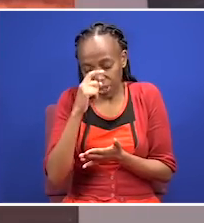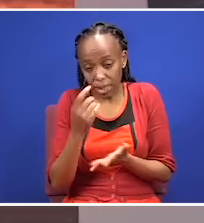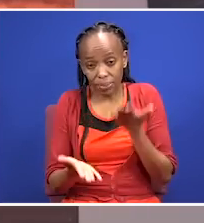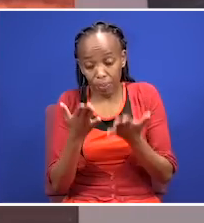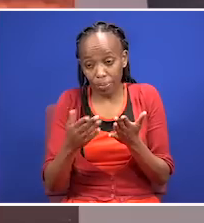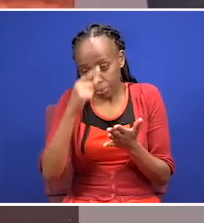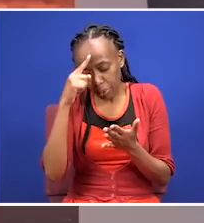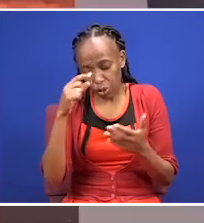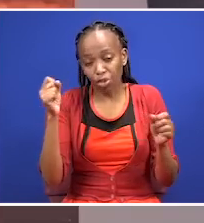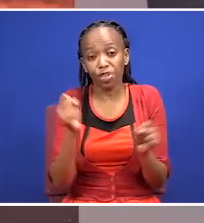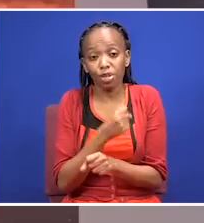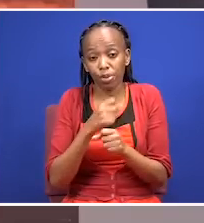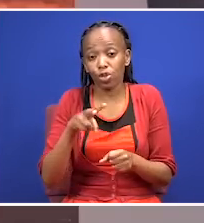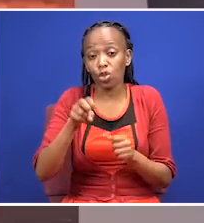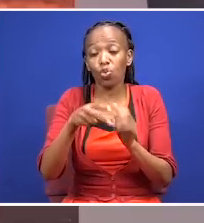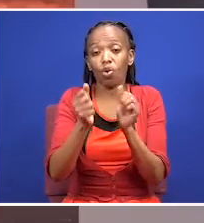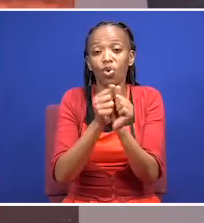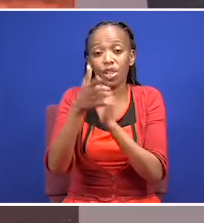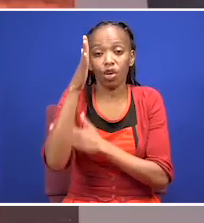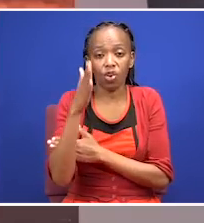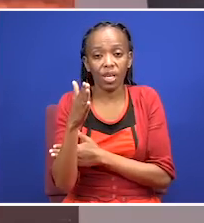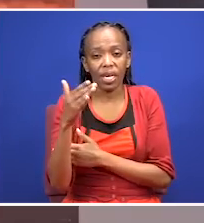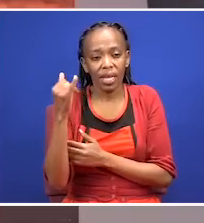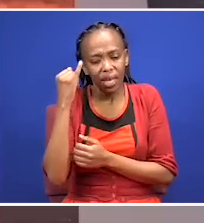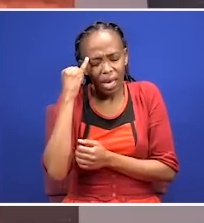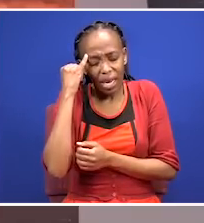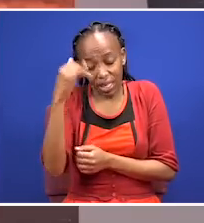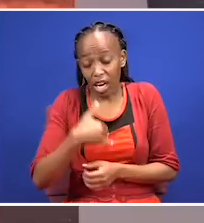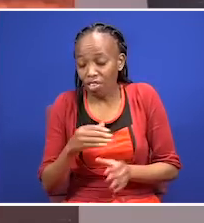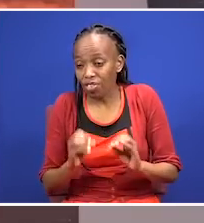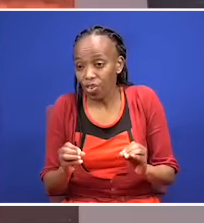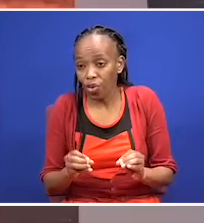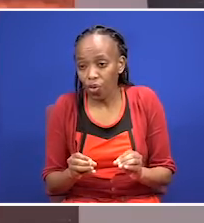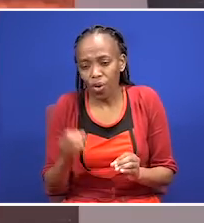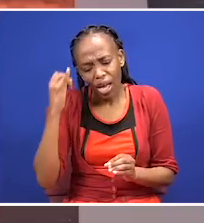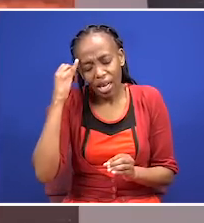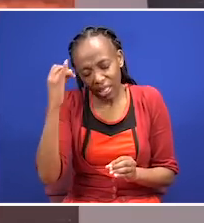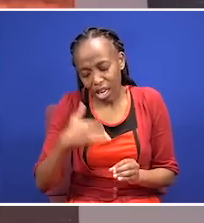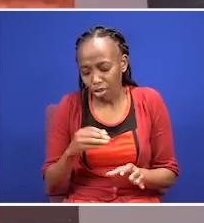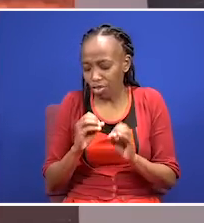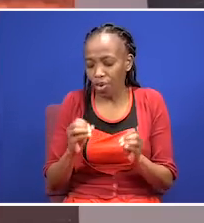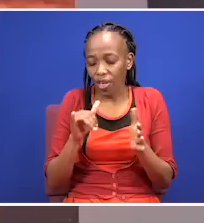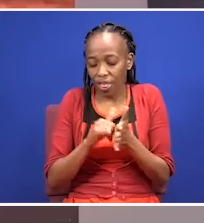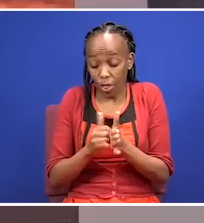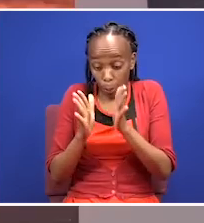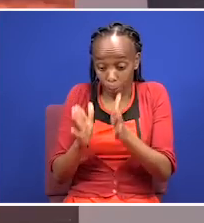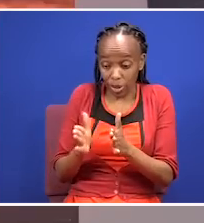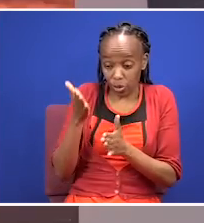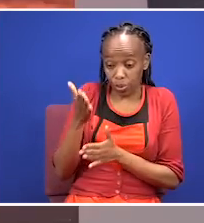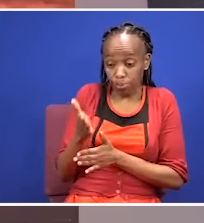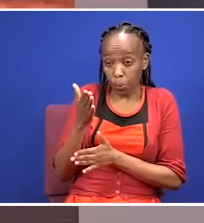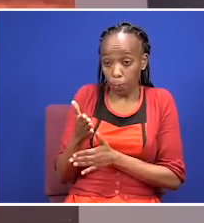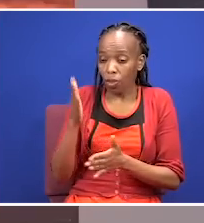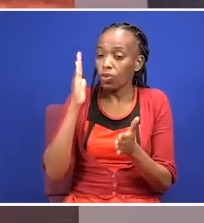perhaps their inability to walk with god did not have discernment so they were clueless that this person